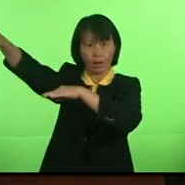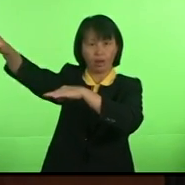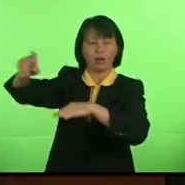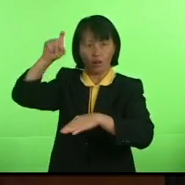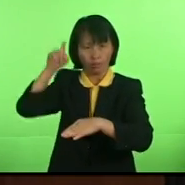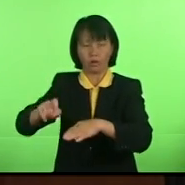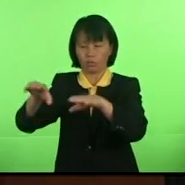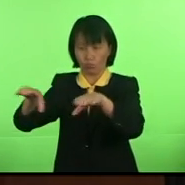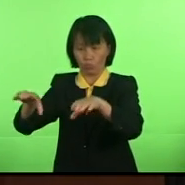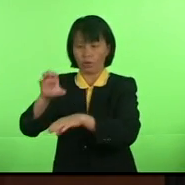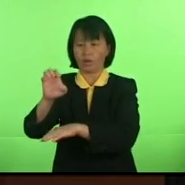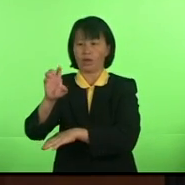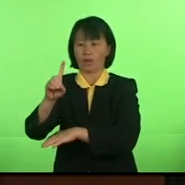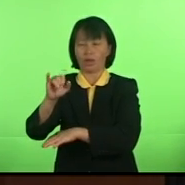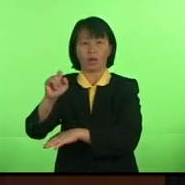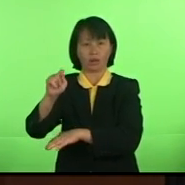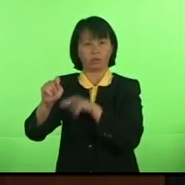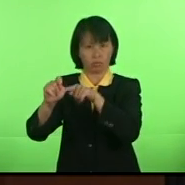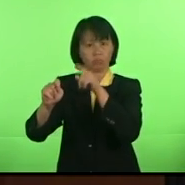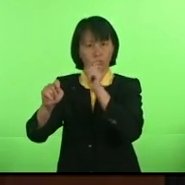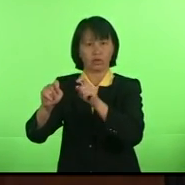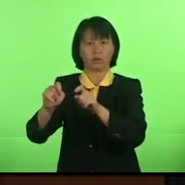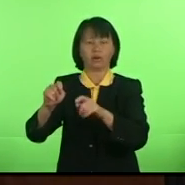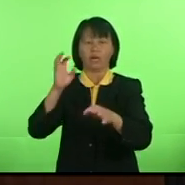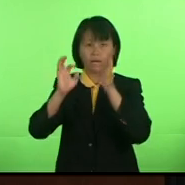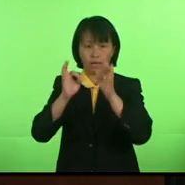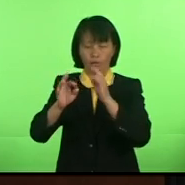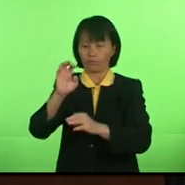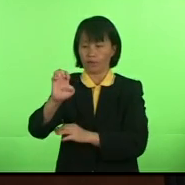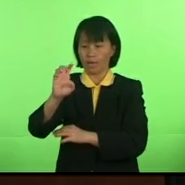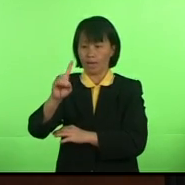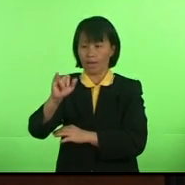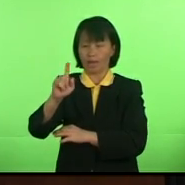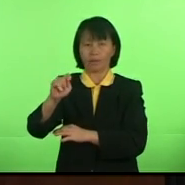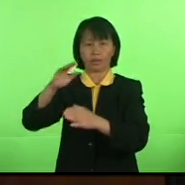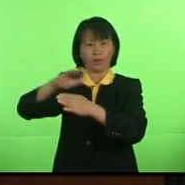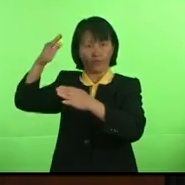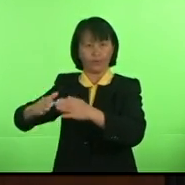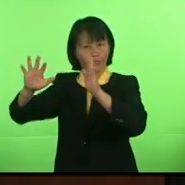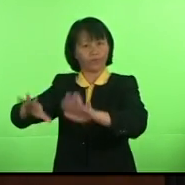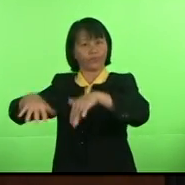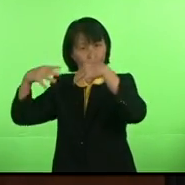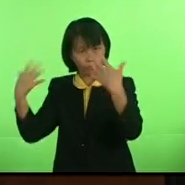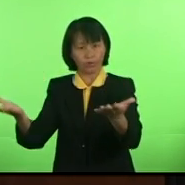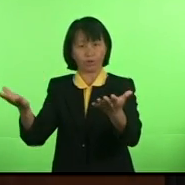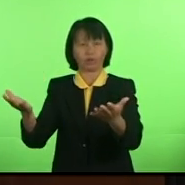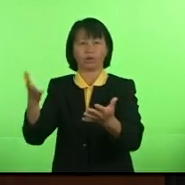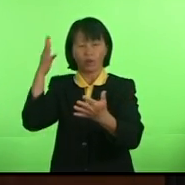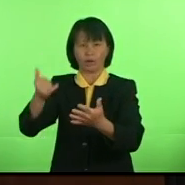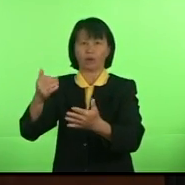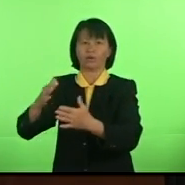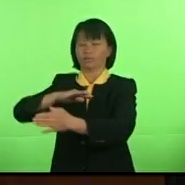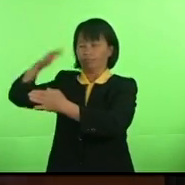editing stage. Once you have completed this stage, the last but not least is the